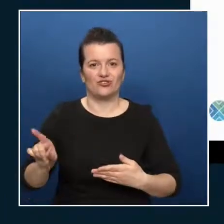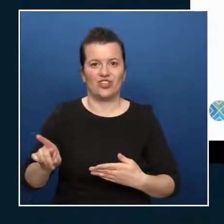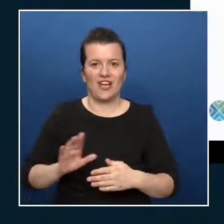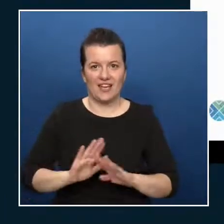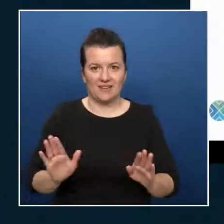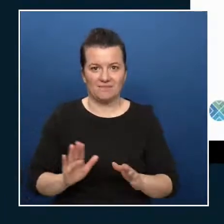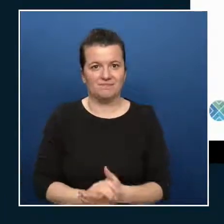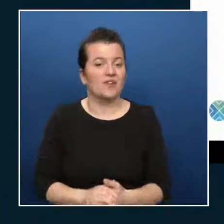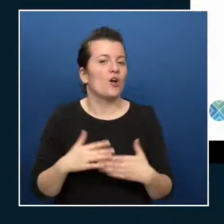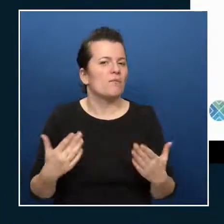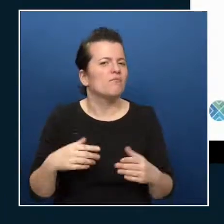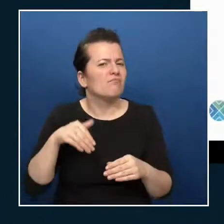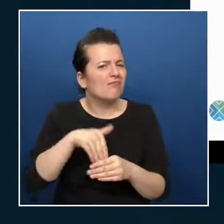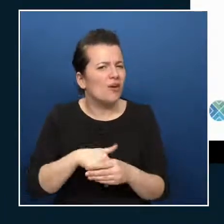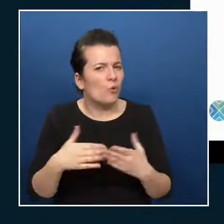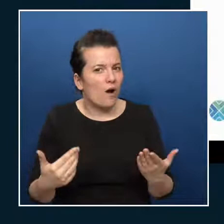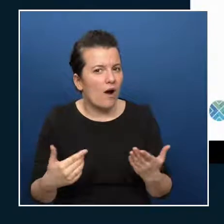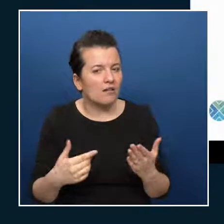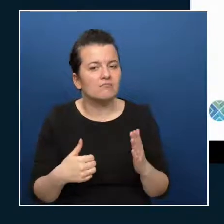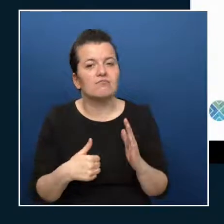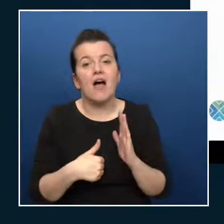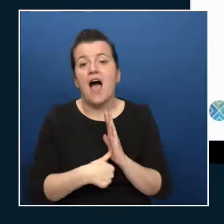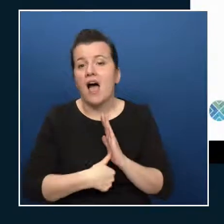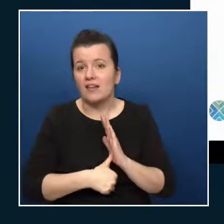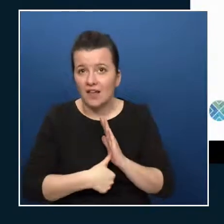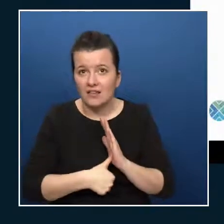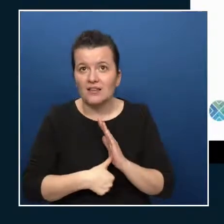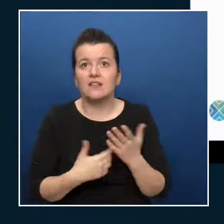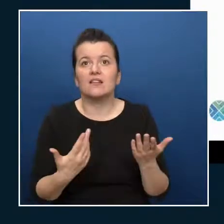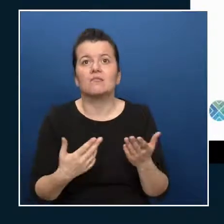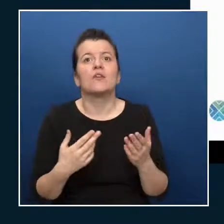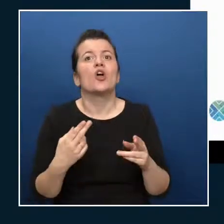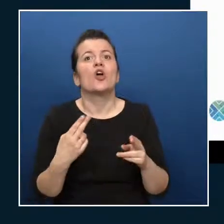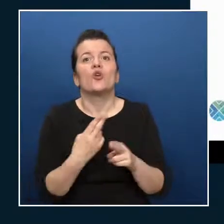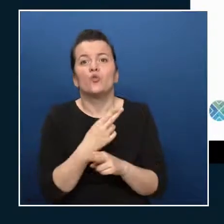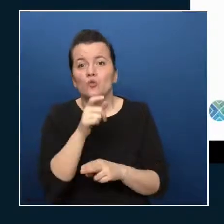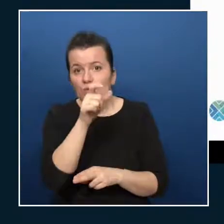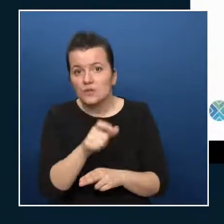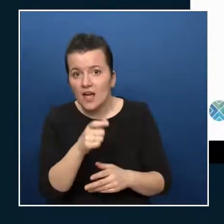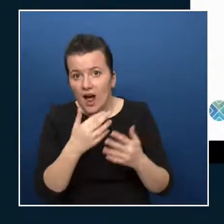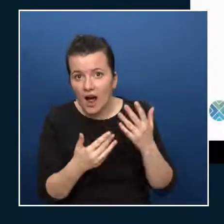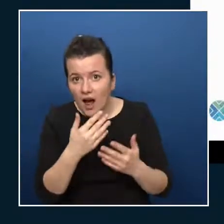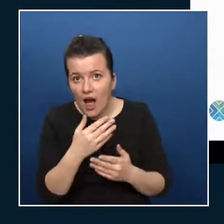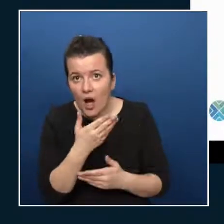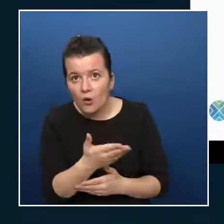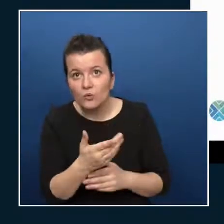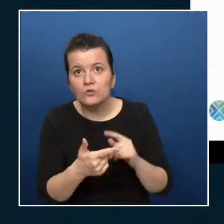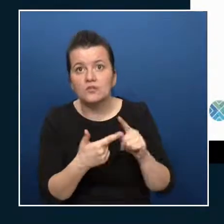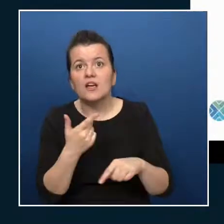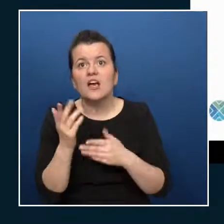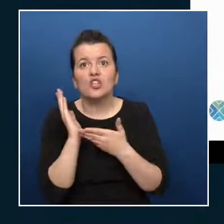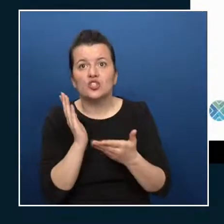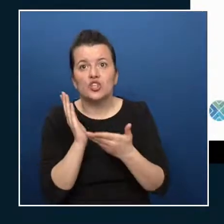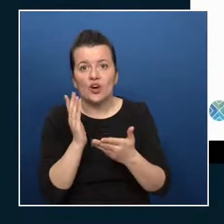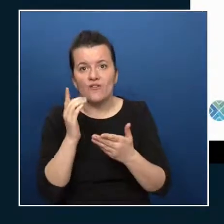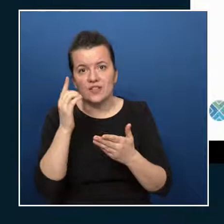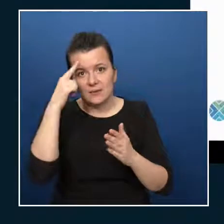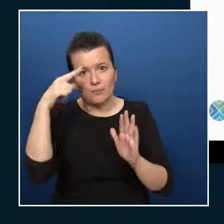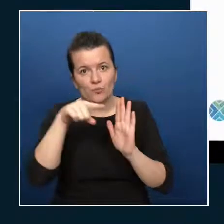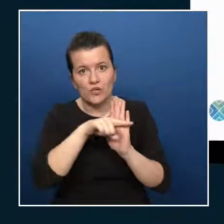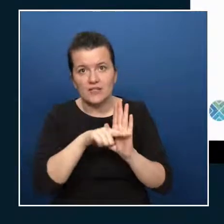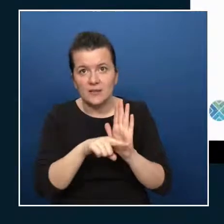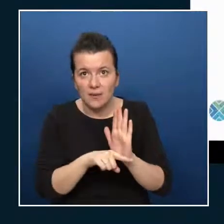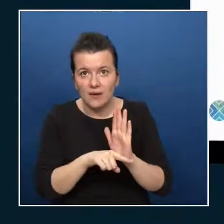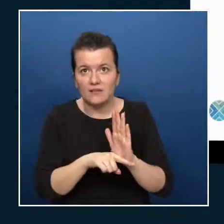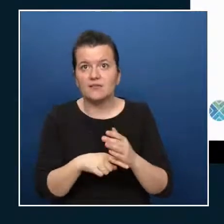identities, user accounts, service principals, and managed identities. We talked about system assigned versus user assigned managed identities.